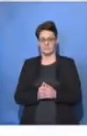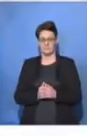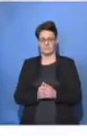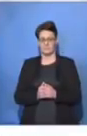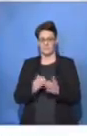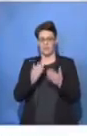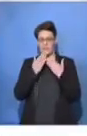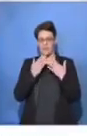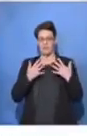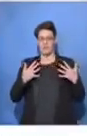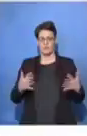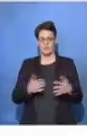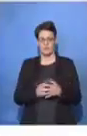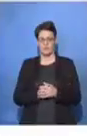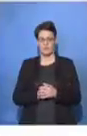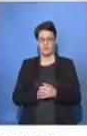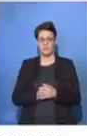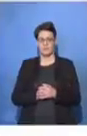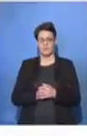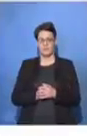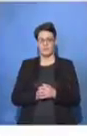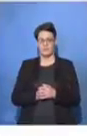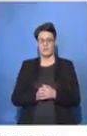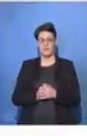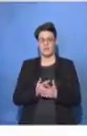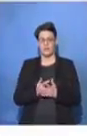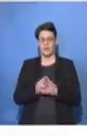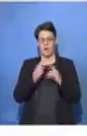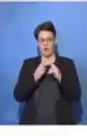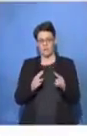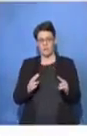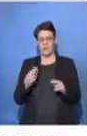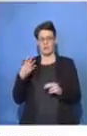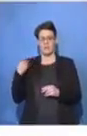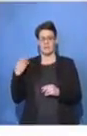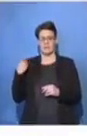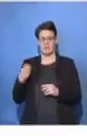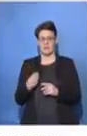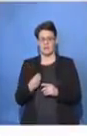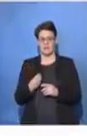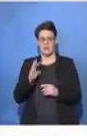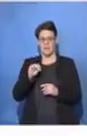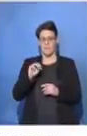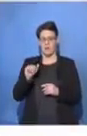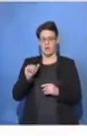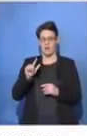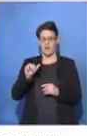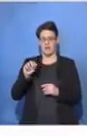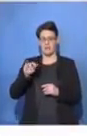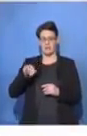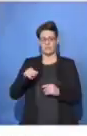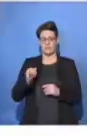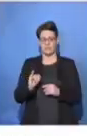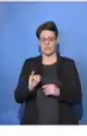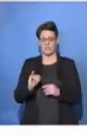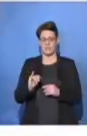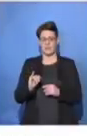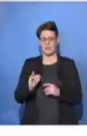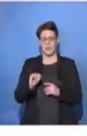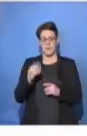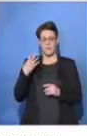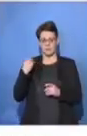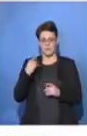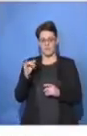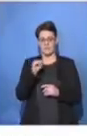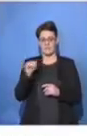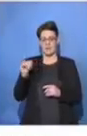Thank you very much, Your Excellency, the Honorable Minister Malanji, Foreign Minister of the Republic